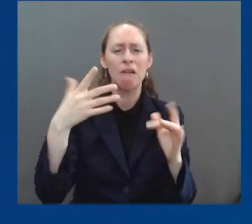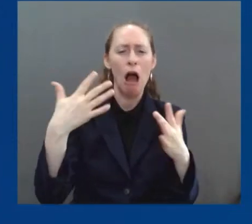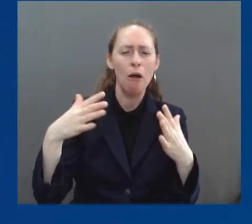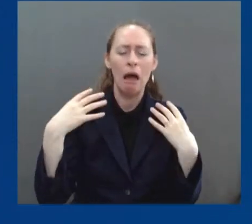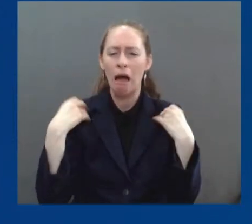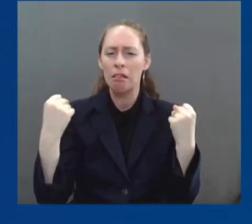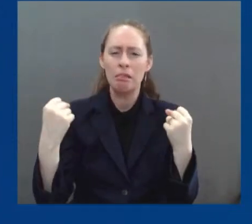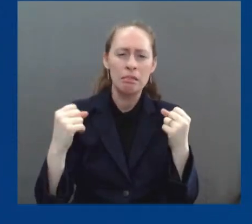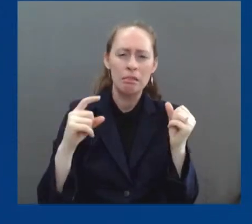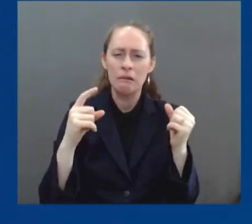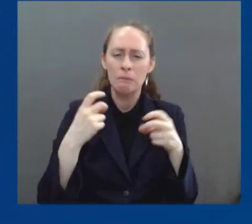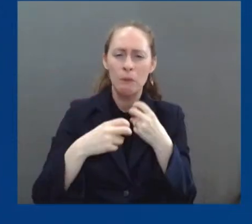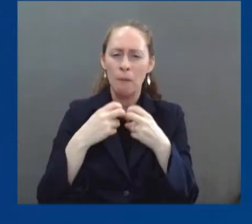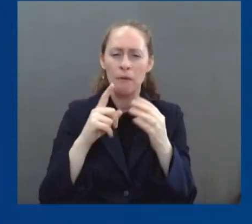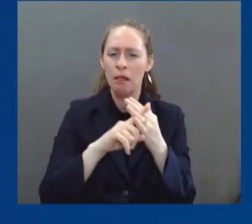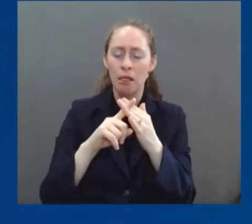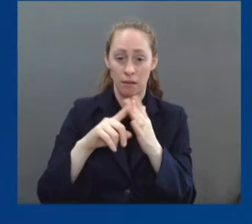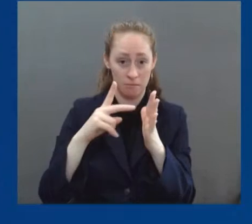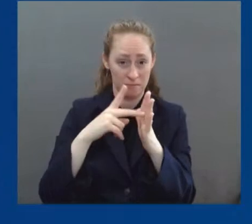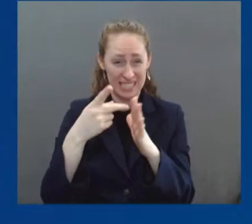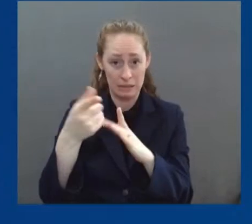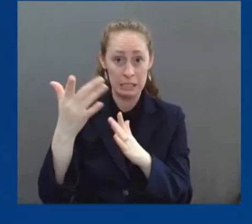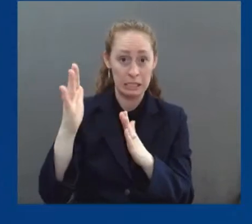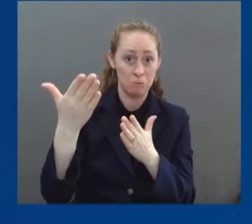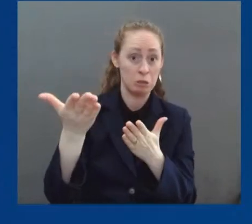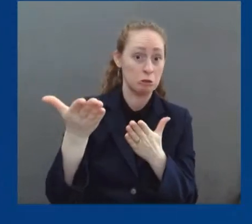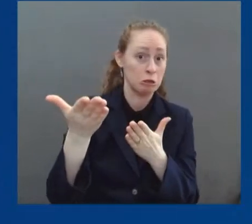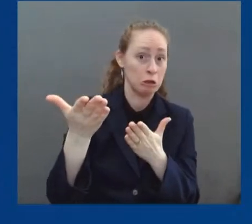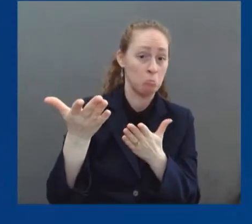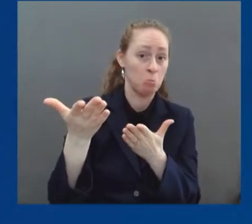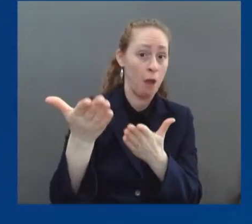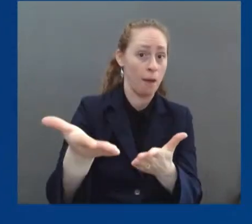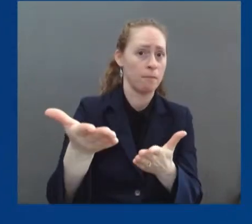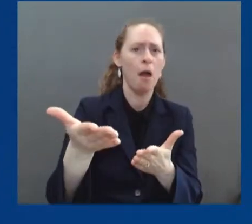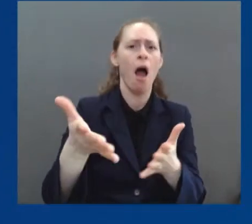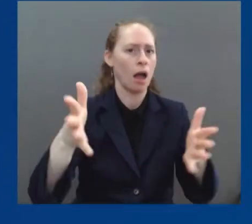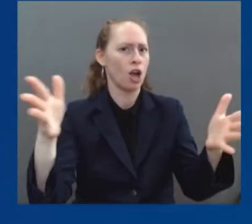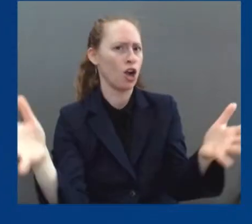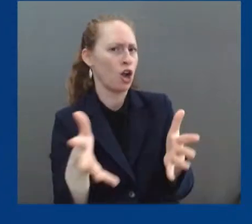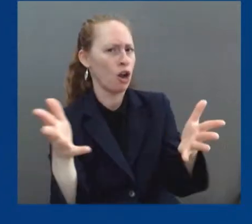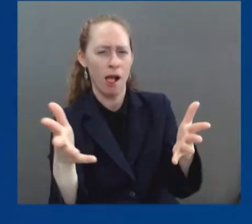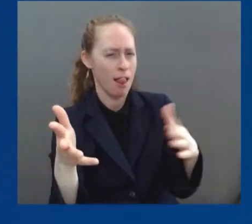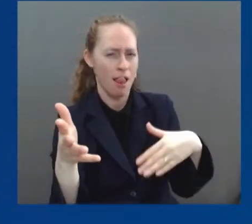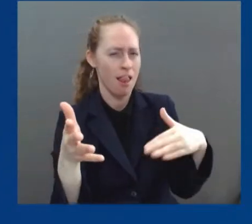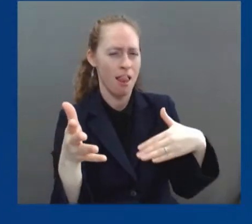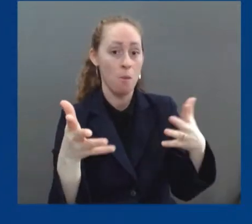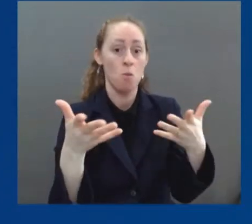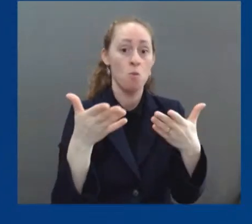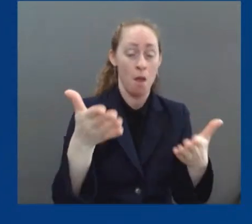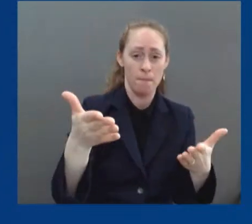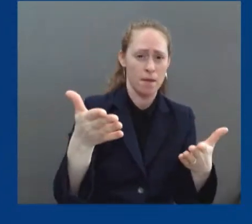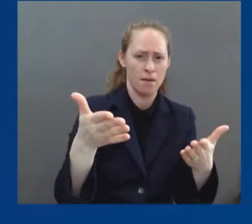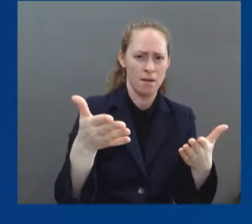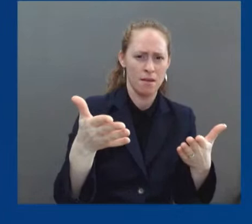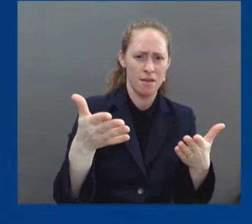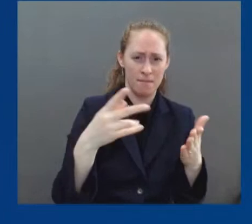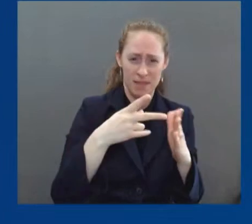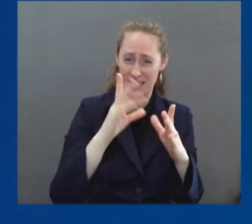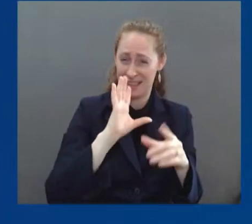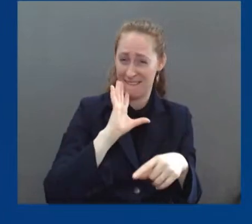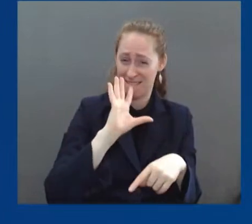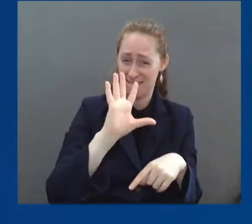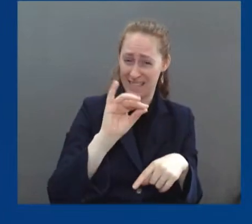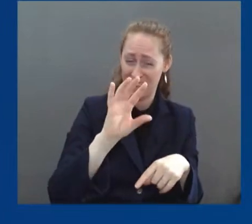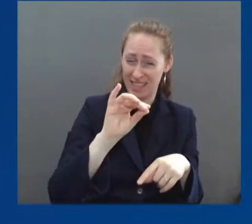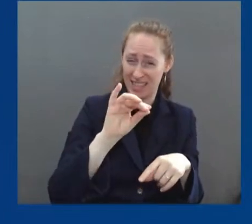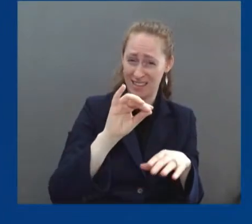people 50 to 65? And if it doesn't mean that, can you give people some clearer sense of how they should decide whether to get the